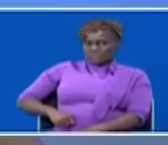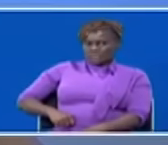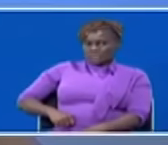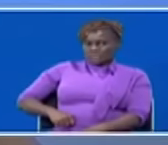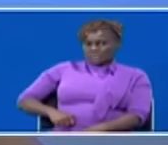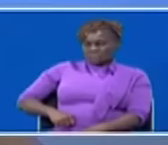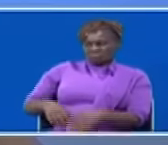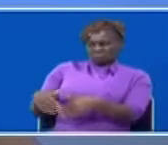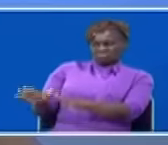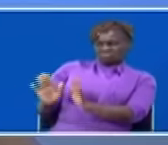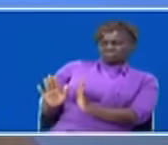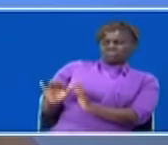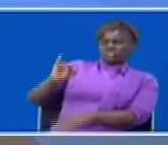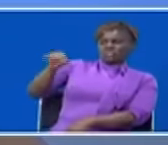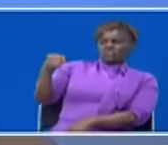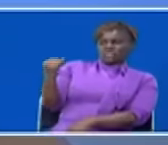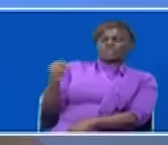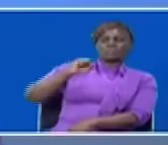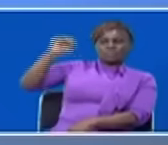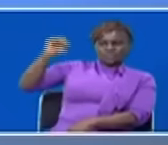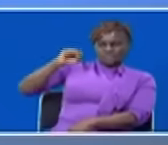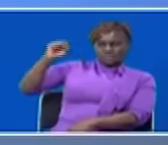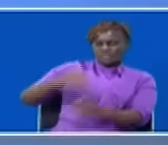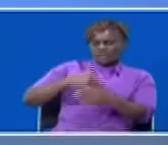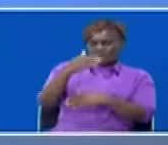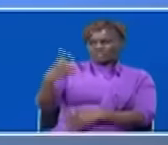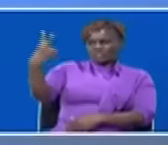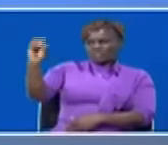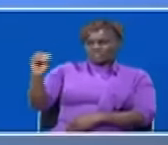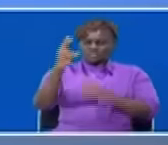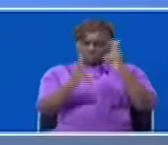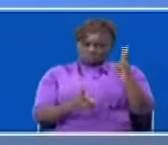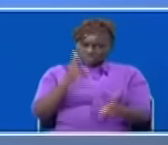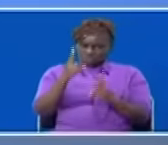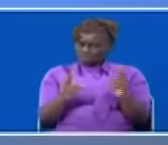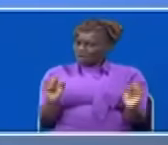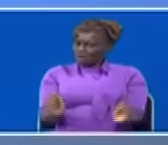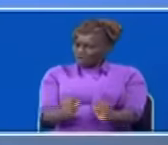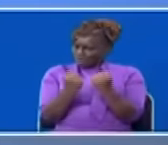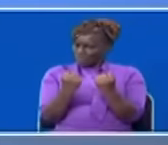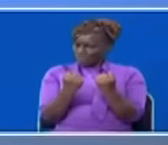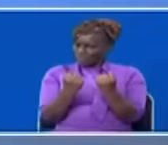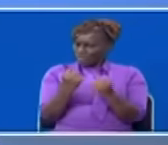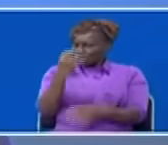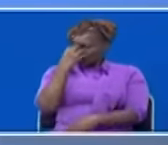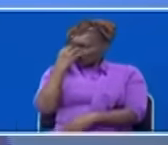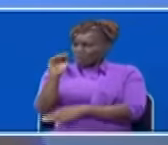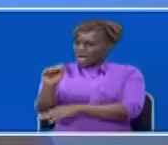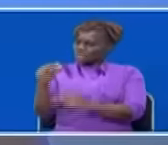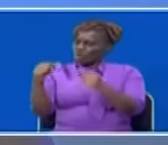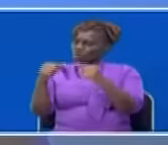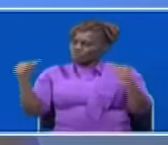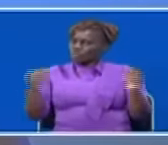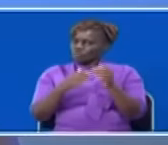to sideline Ruto in Jubilee politics after the 2017 elections. Now, this comes as the deputy president appeals to opposition